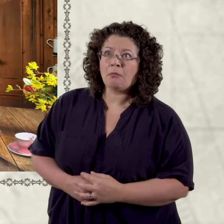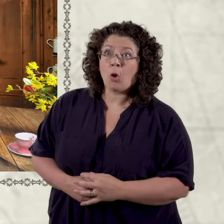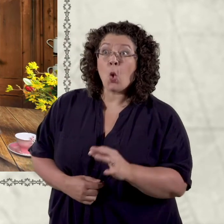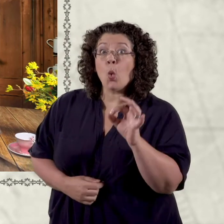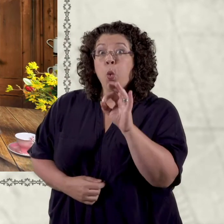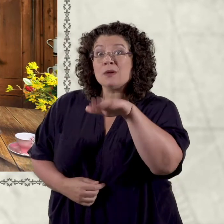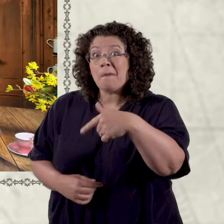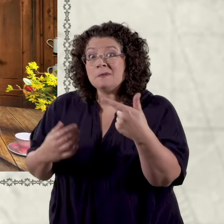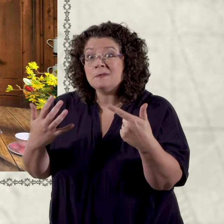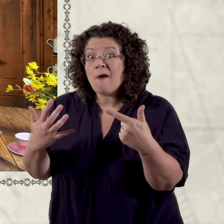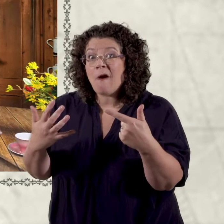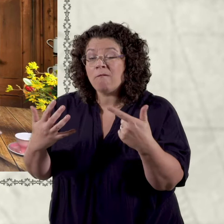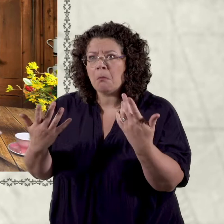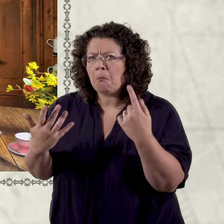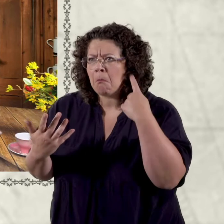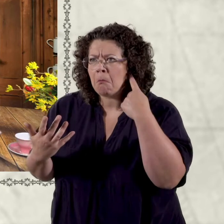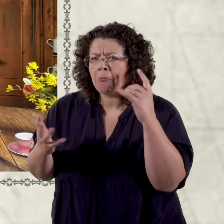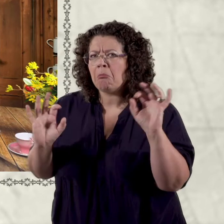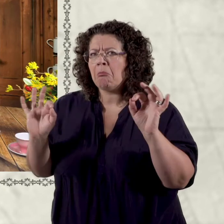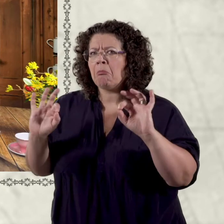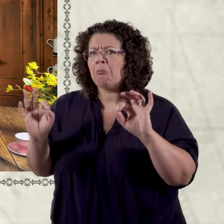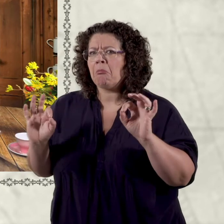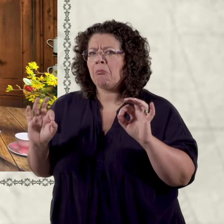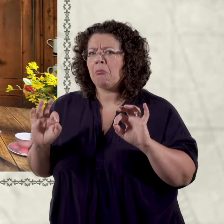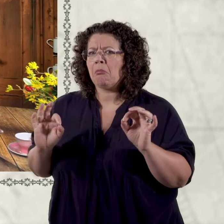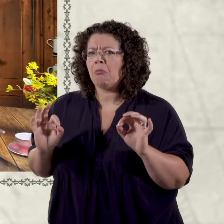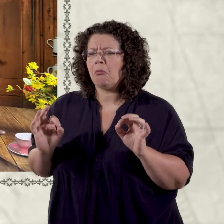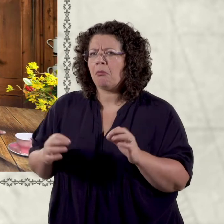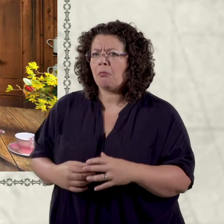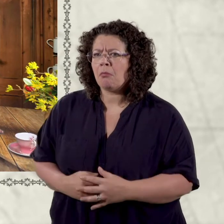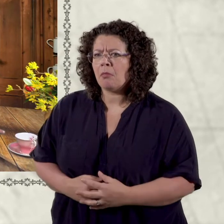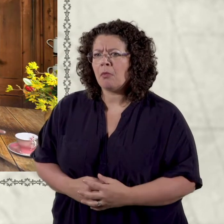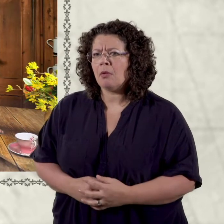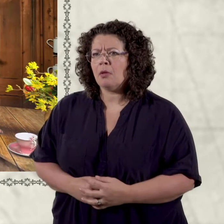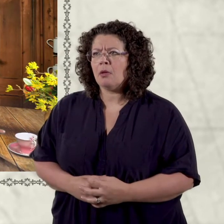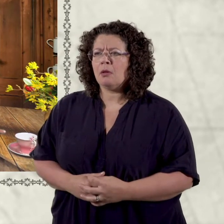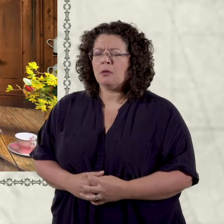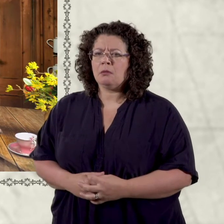7:15. And still there's no siren.